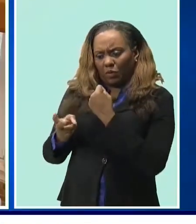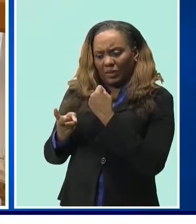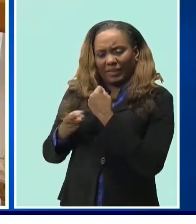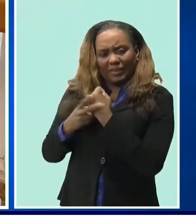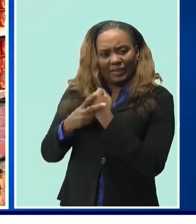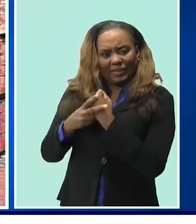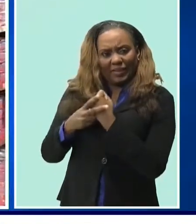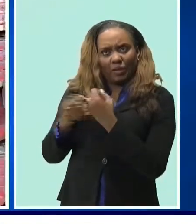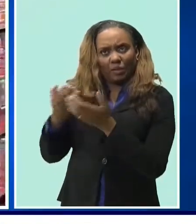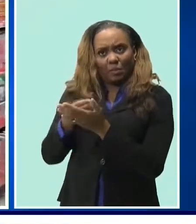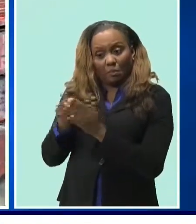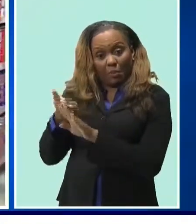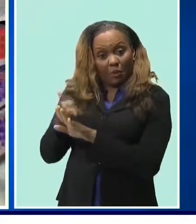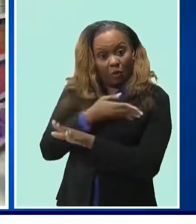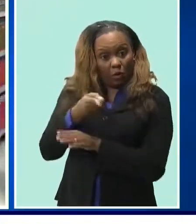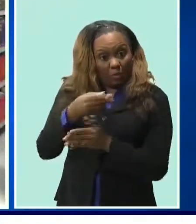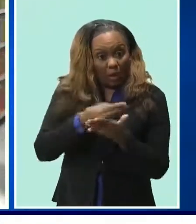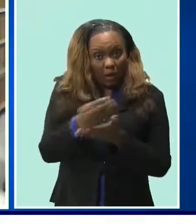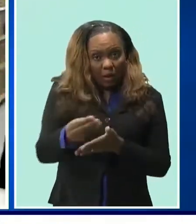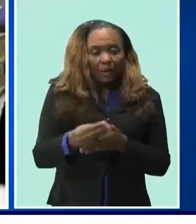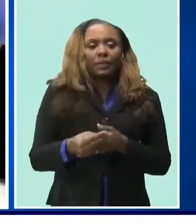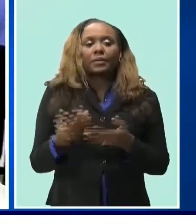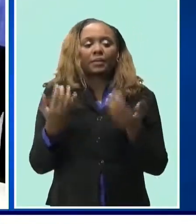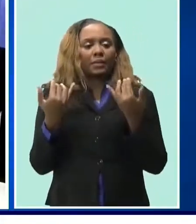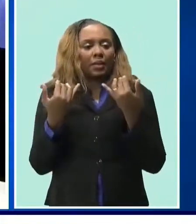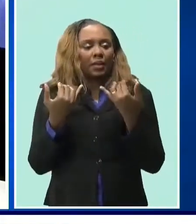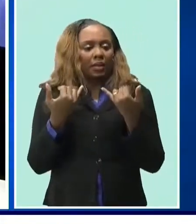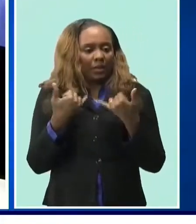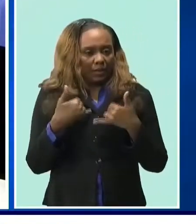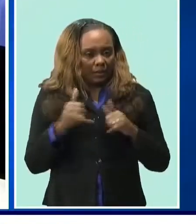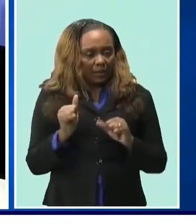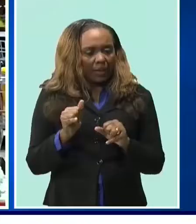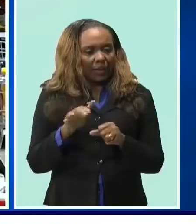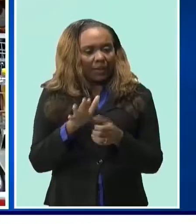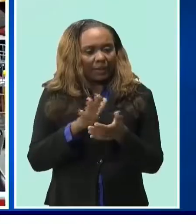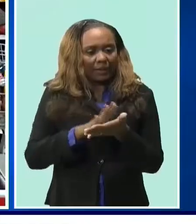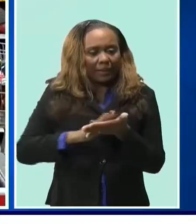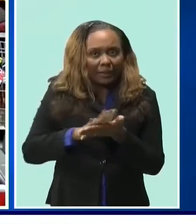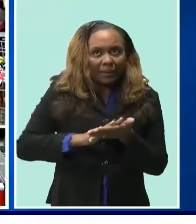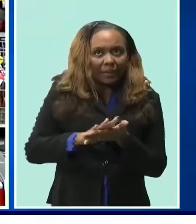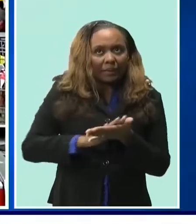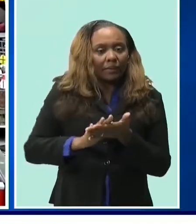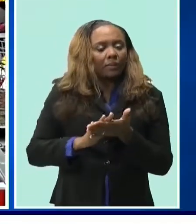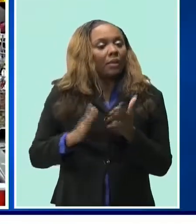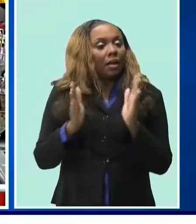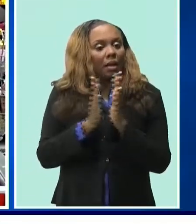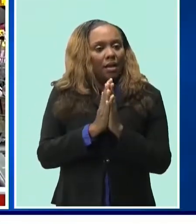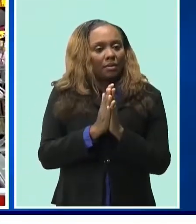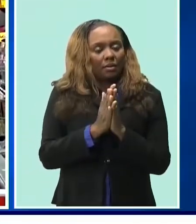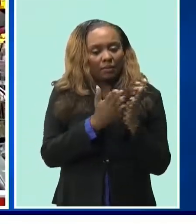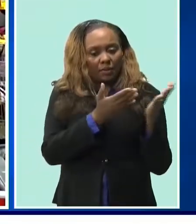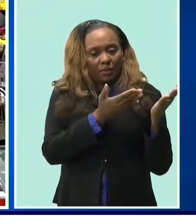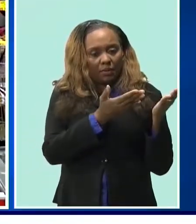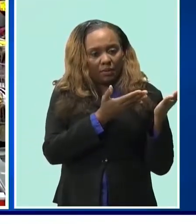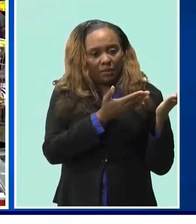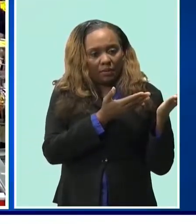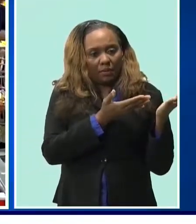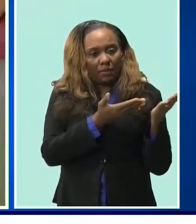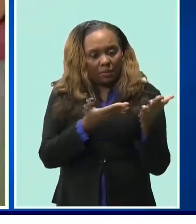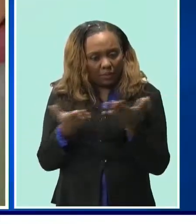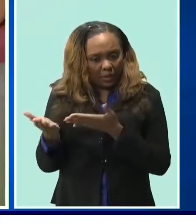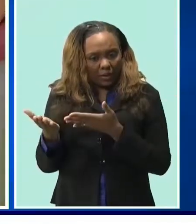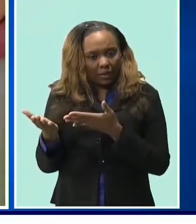the virus. Arrange to have the items delivered to your doorstep or a place nearby instead of a direct